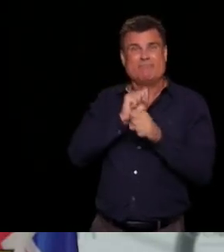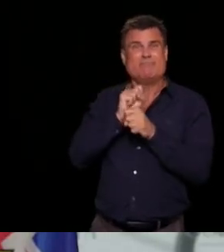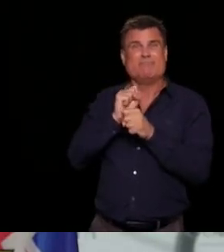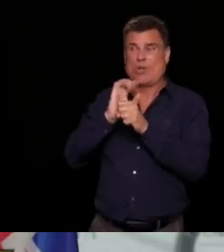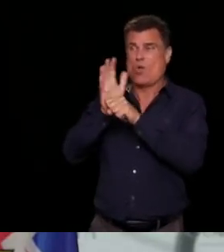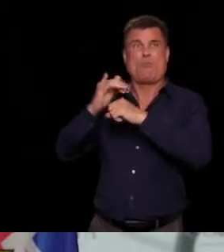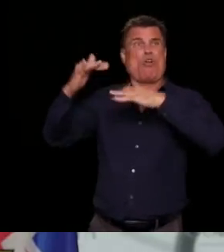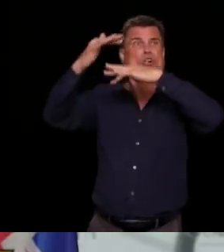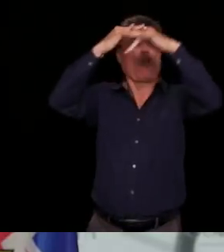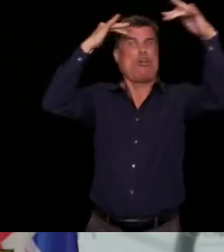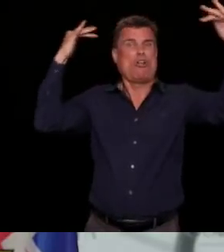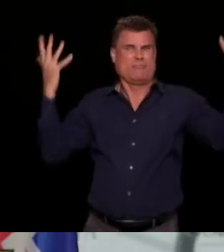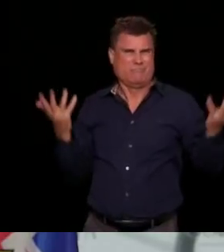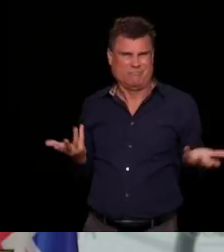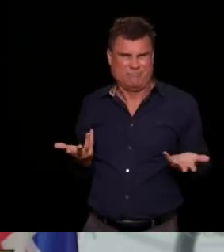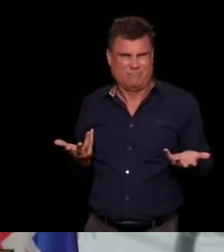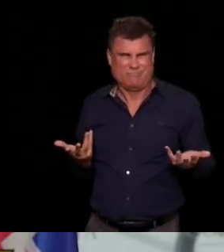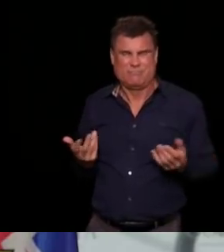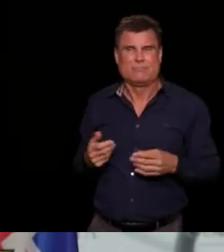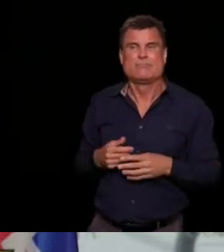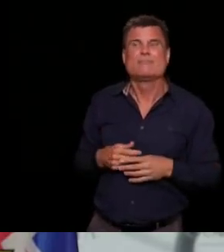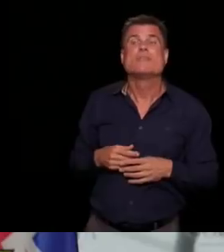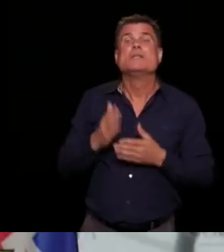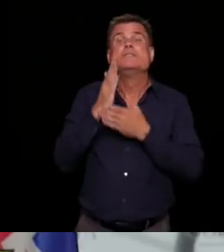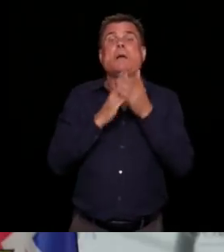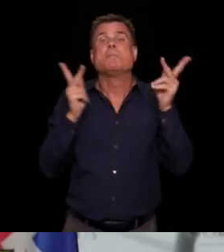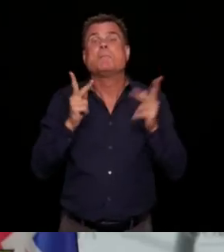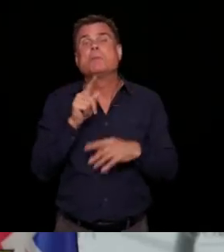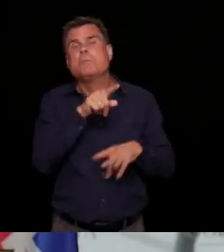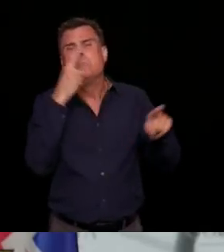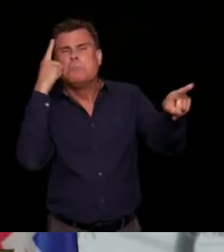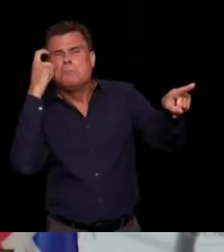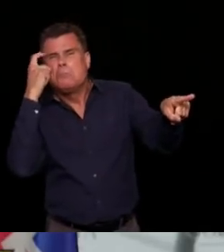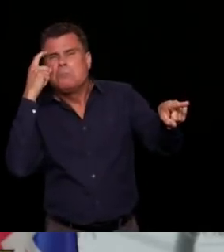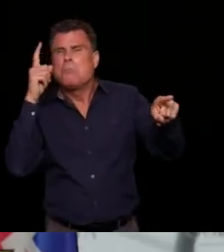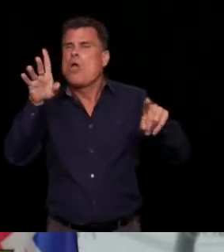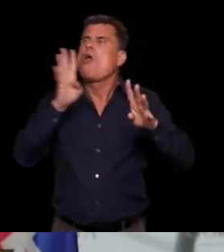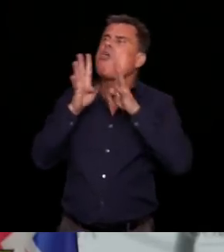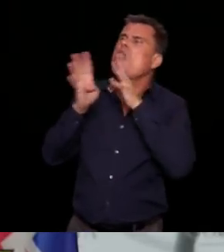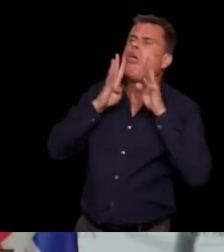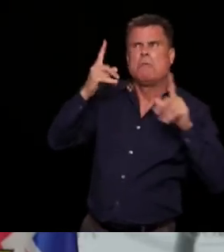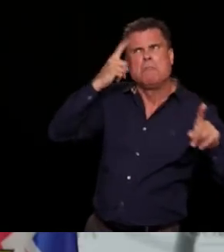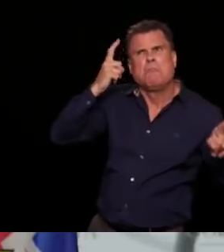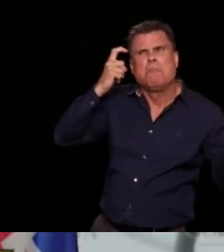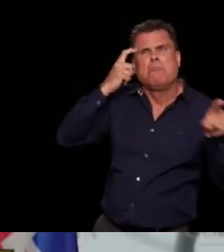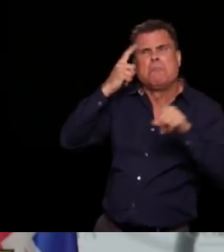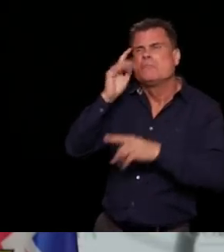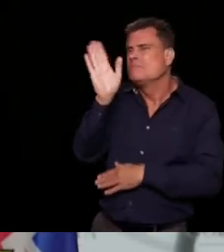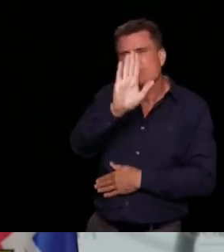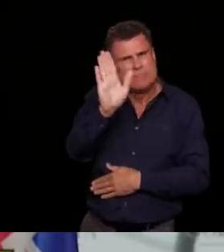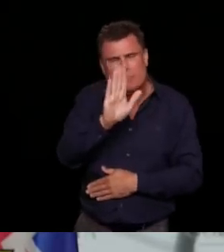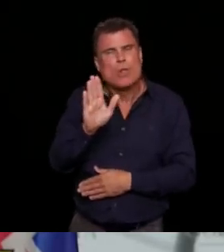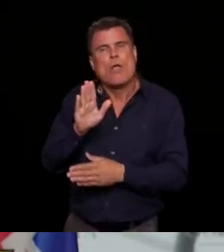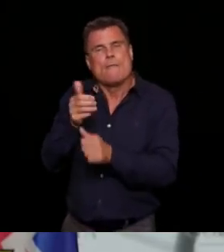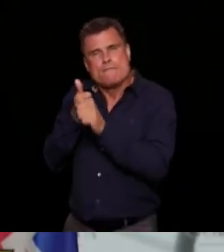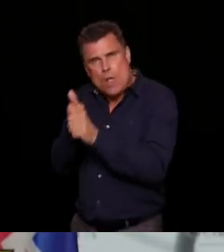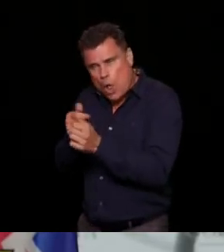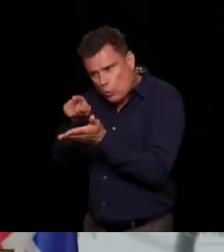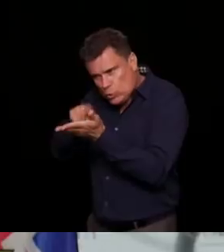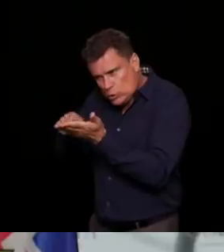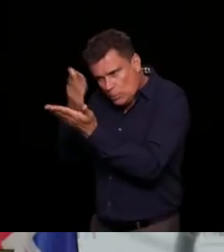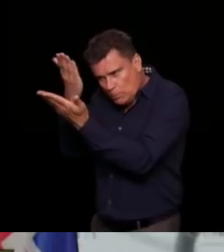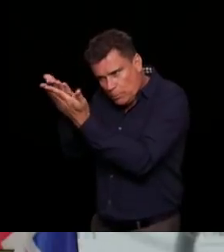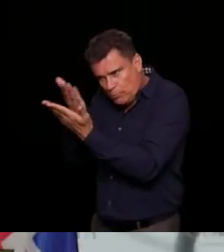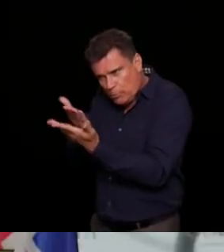possible. What matters to us is what's probable and what's actually happening. And this virus has told us how it's behaving, and the way it's behaving is